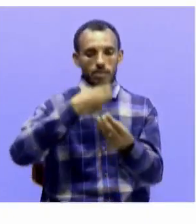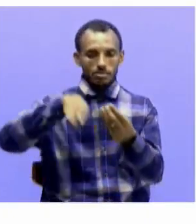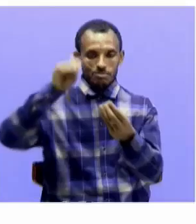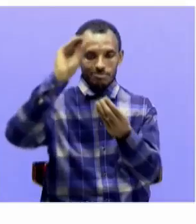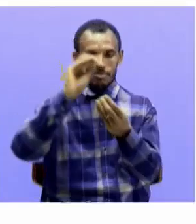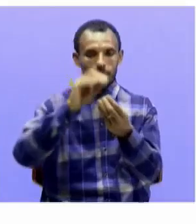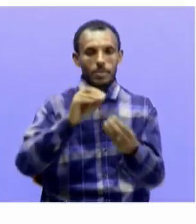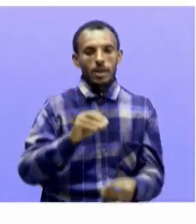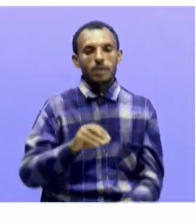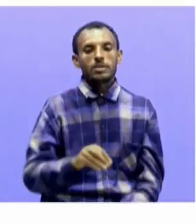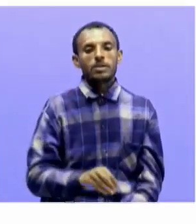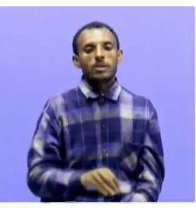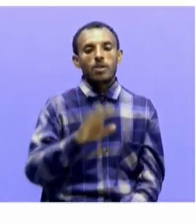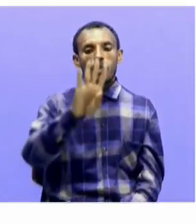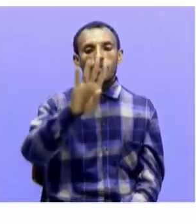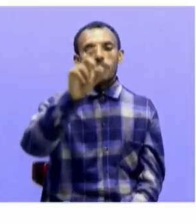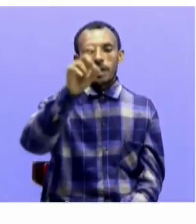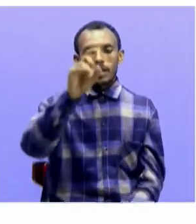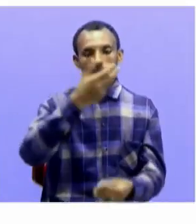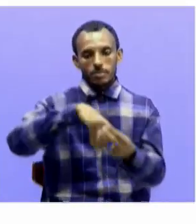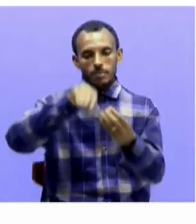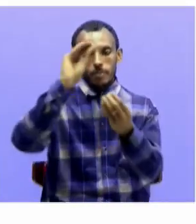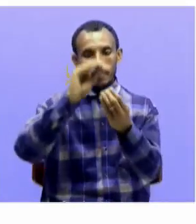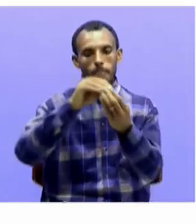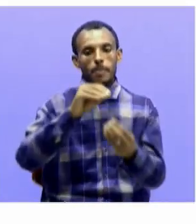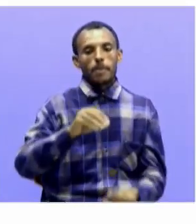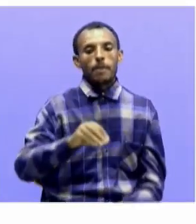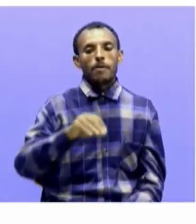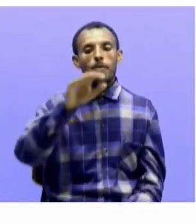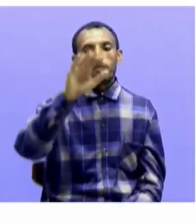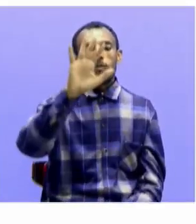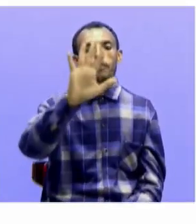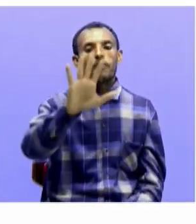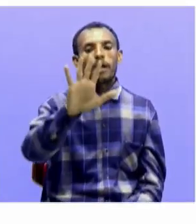3x, 4x plus